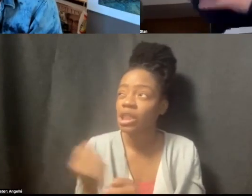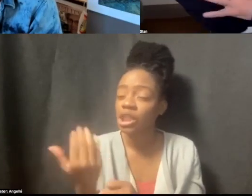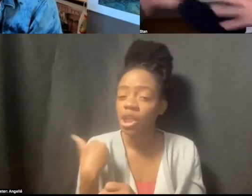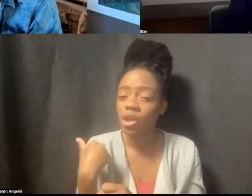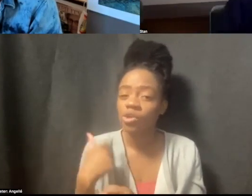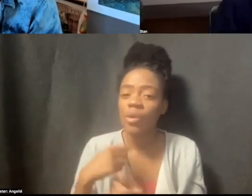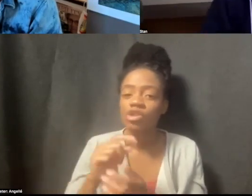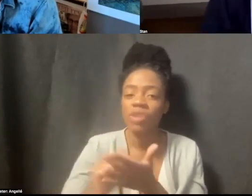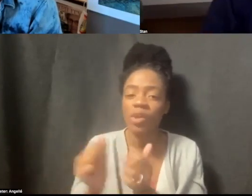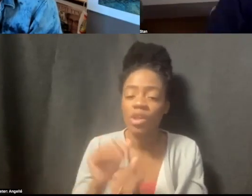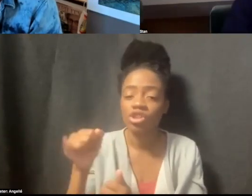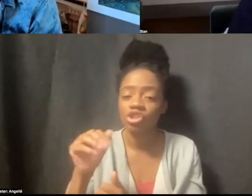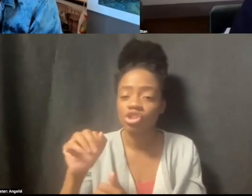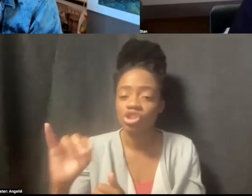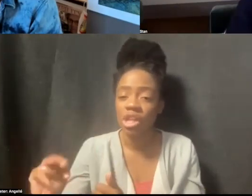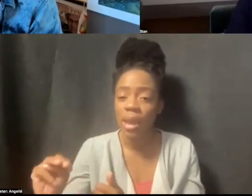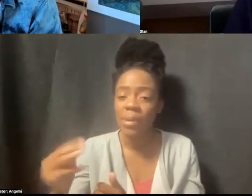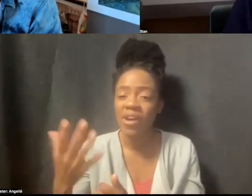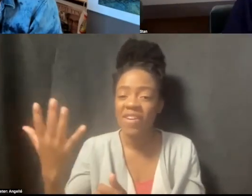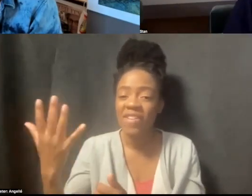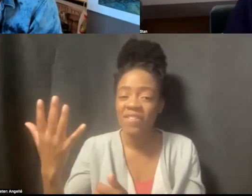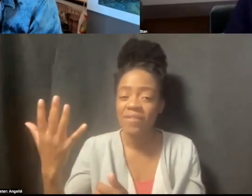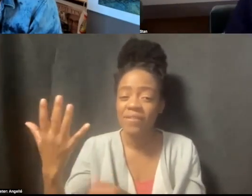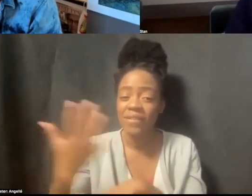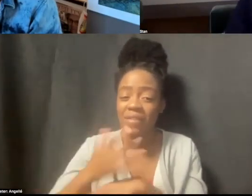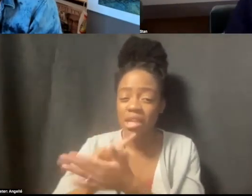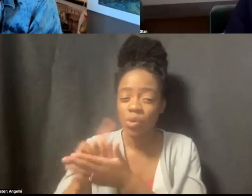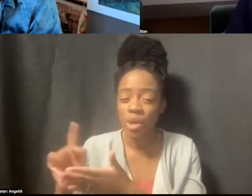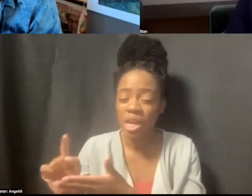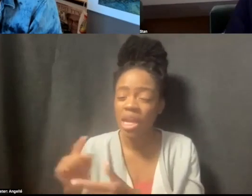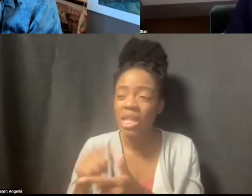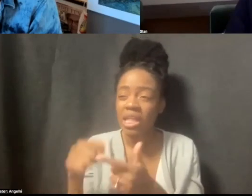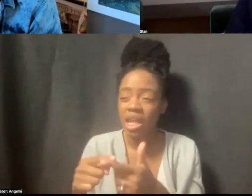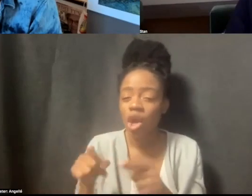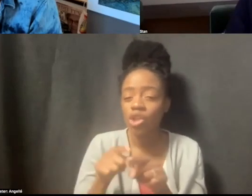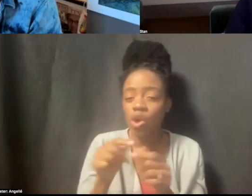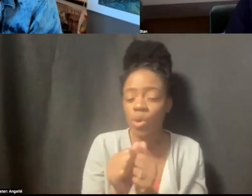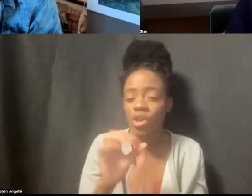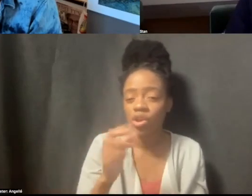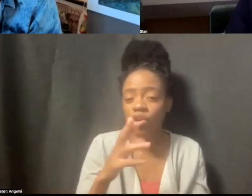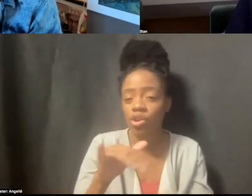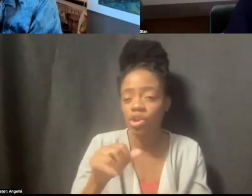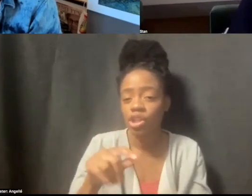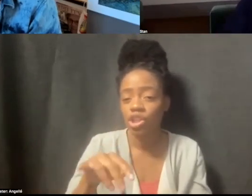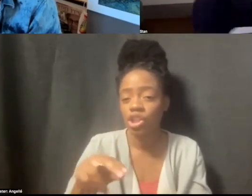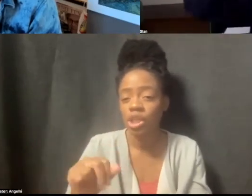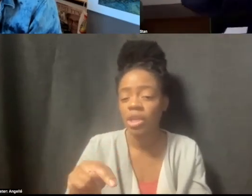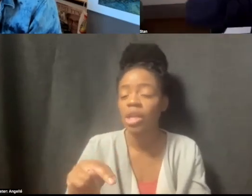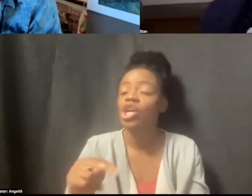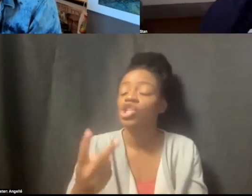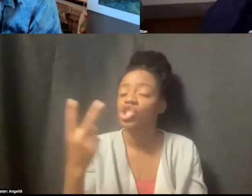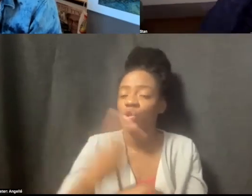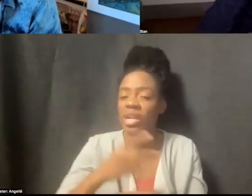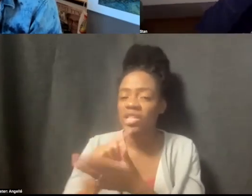every weekend with Christian. So it was 7 days a week. I was insane. And finally, I just had to like